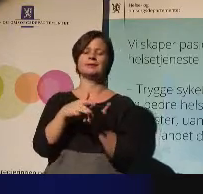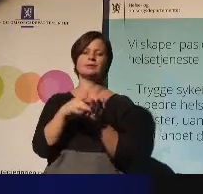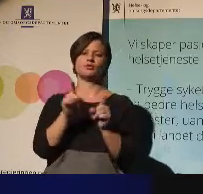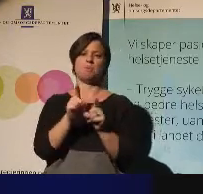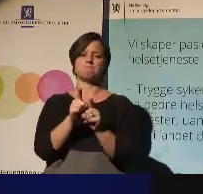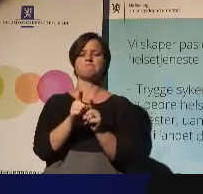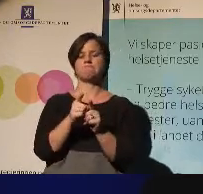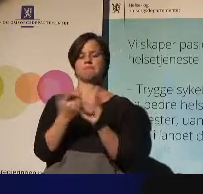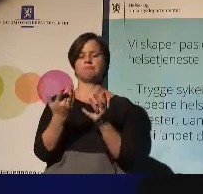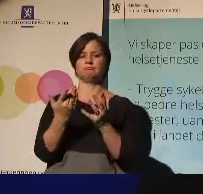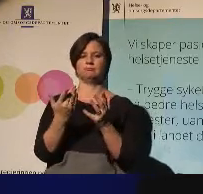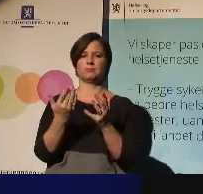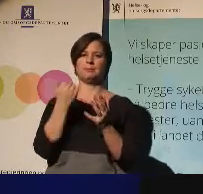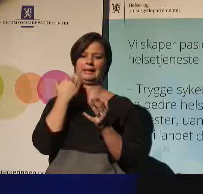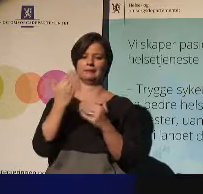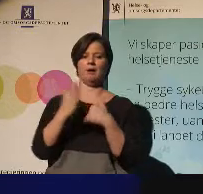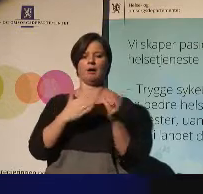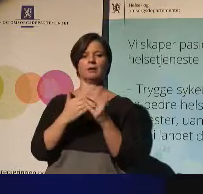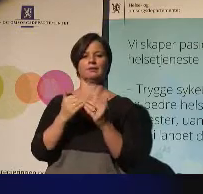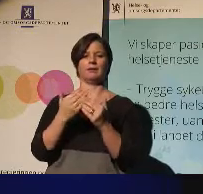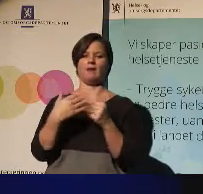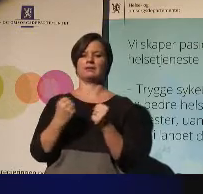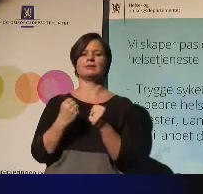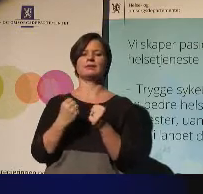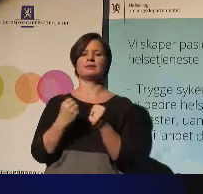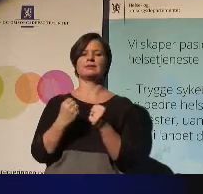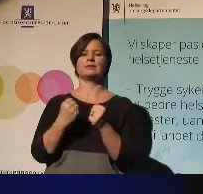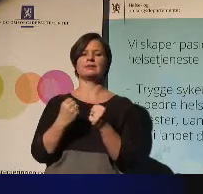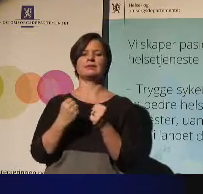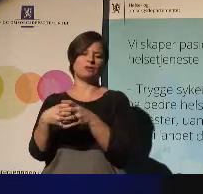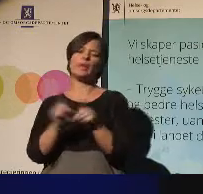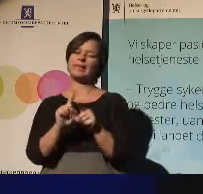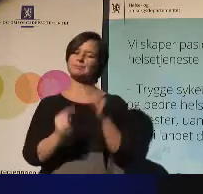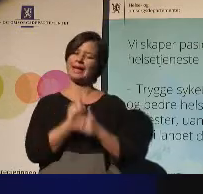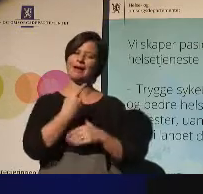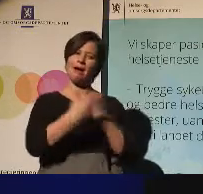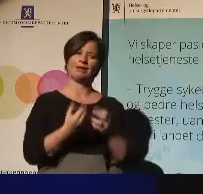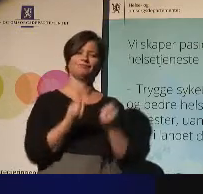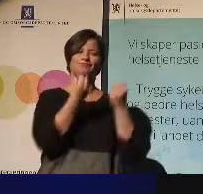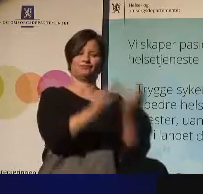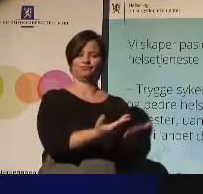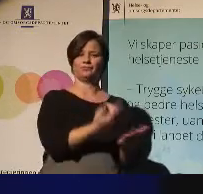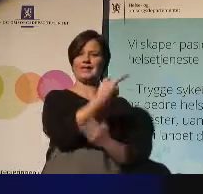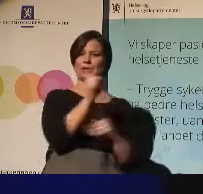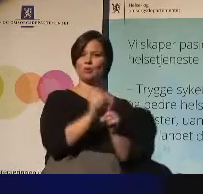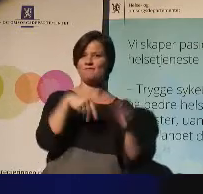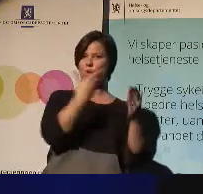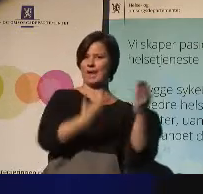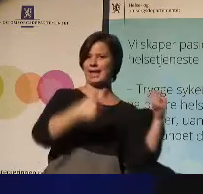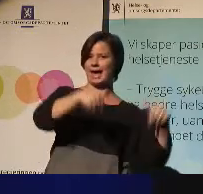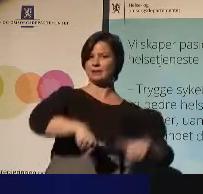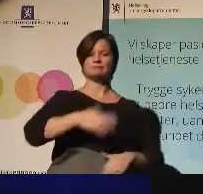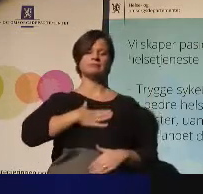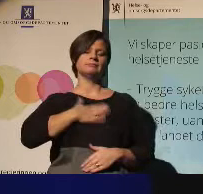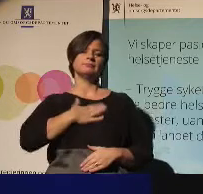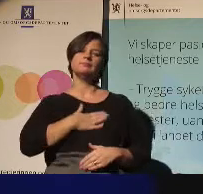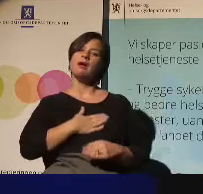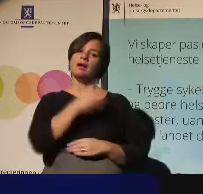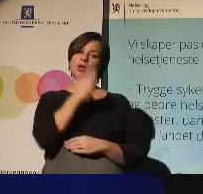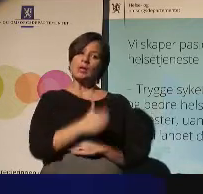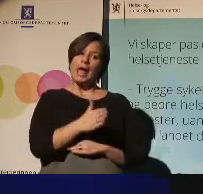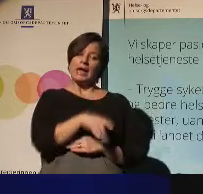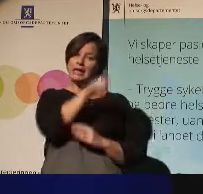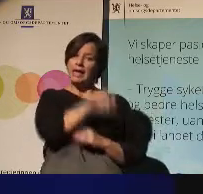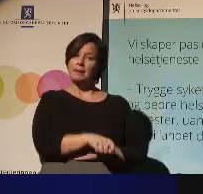that has been made for a specific group. It's a very small gift for the speakers at this conference. And I would like to congratulate you on